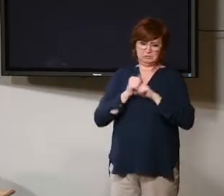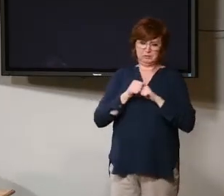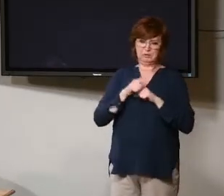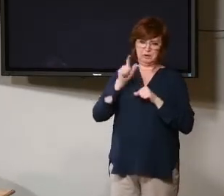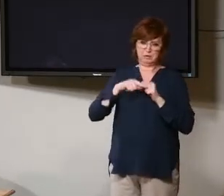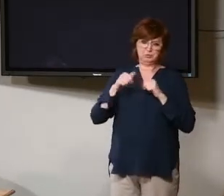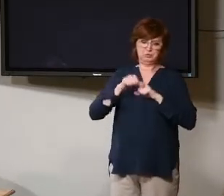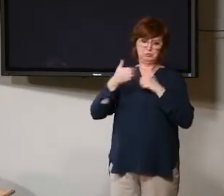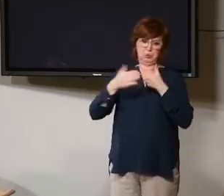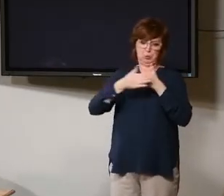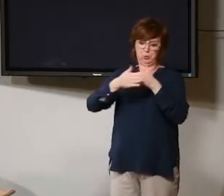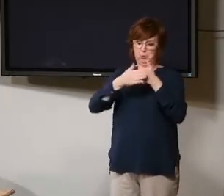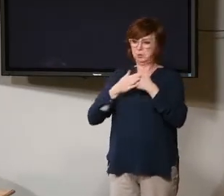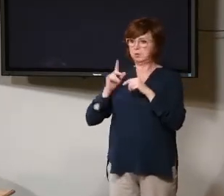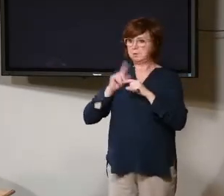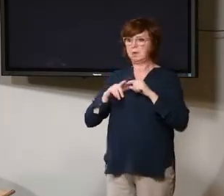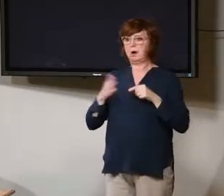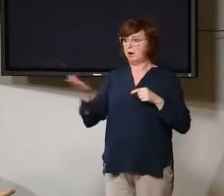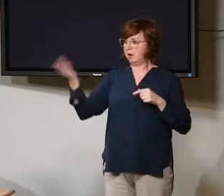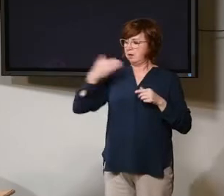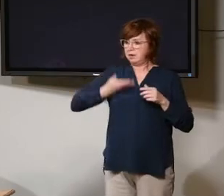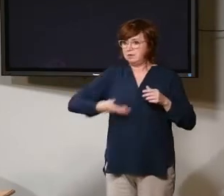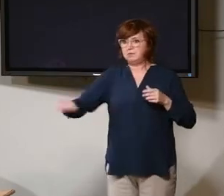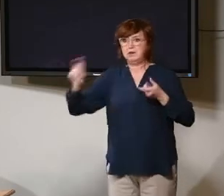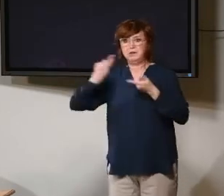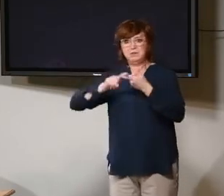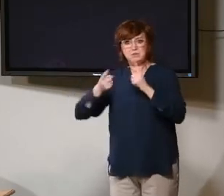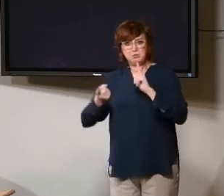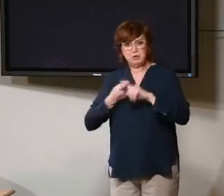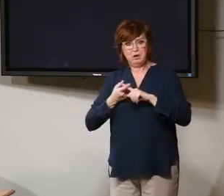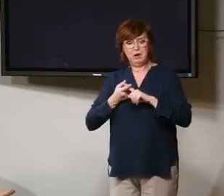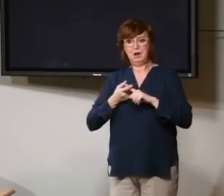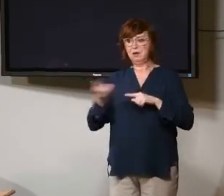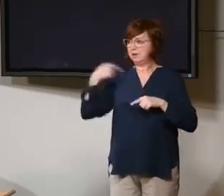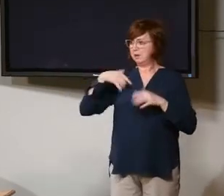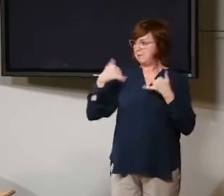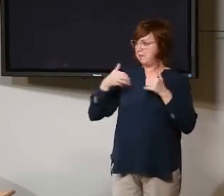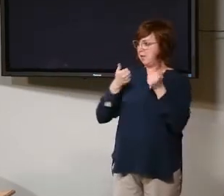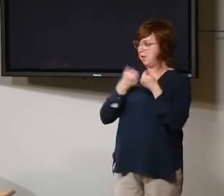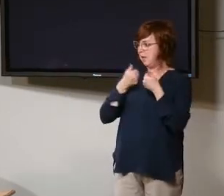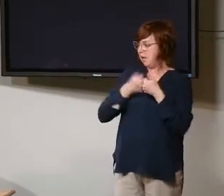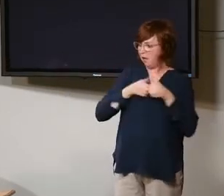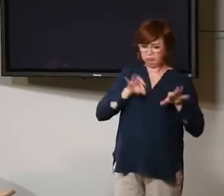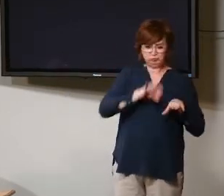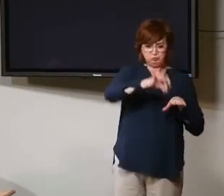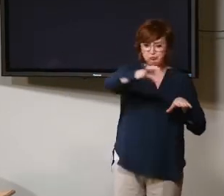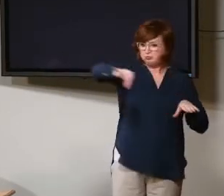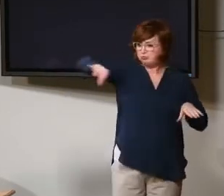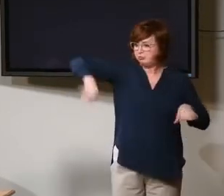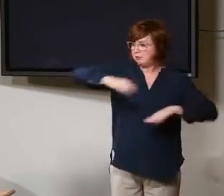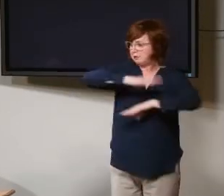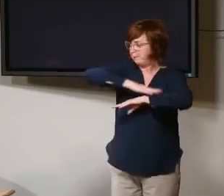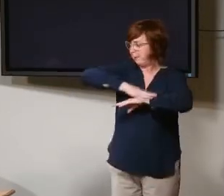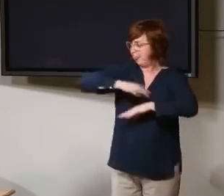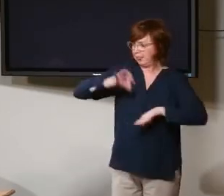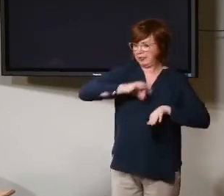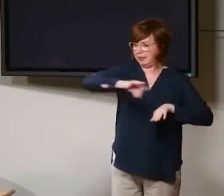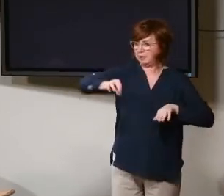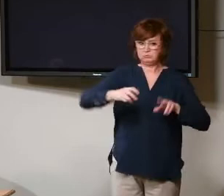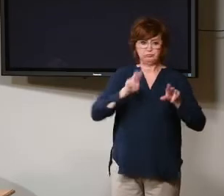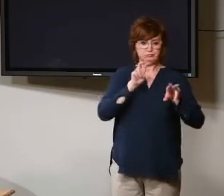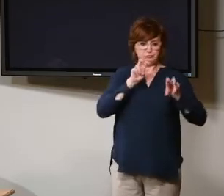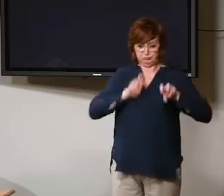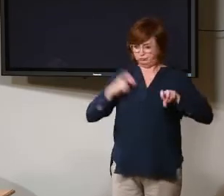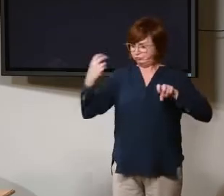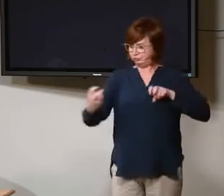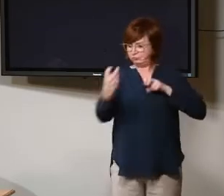as a group where you're passing things back and forth. Because I think that increases the transmission risk. And same applies to